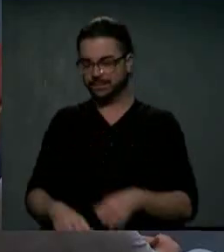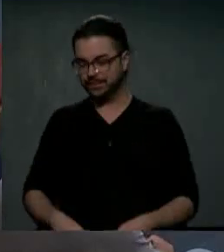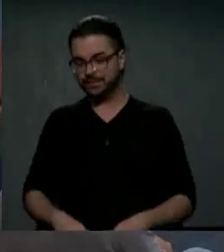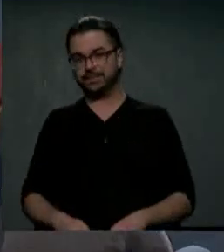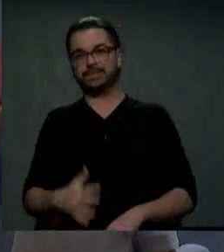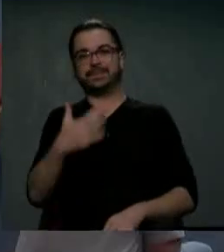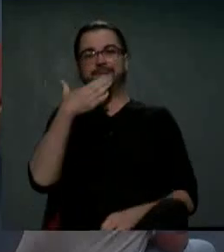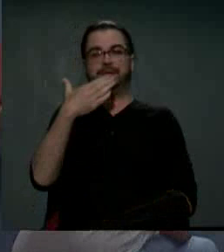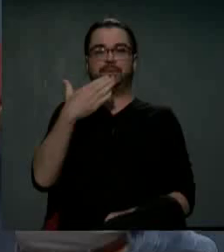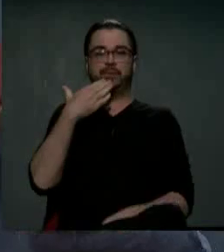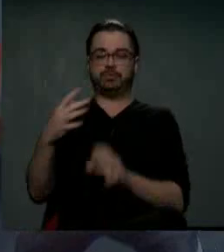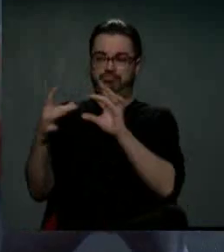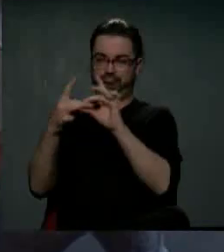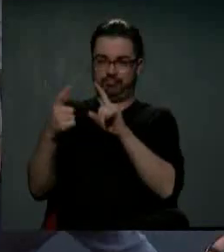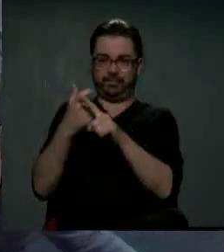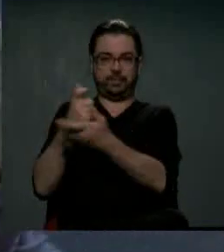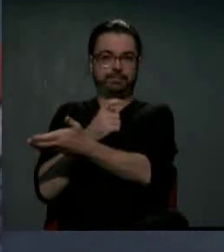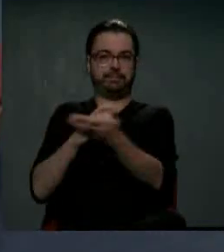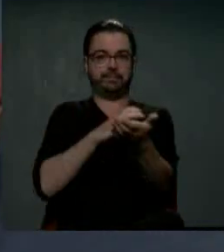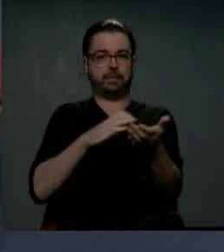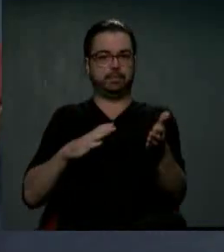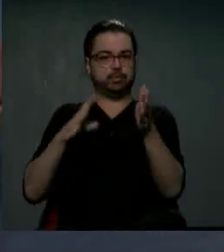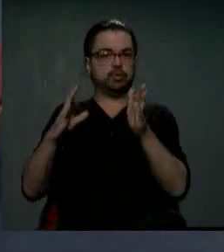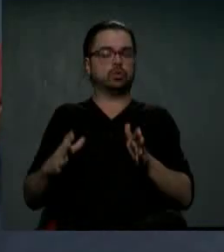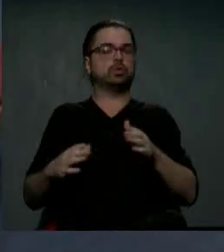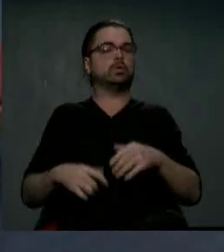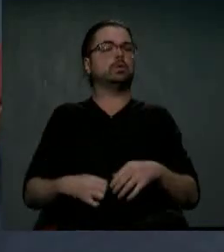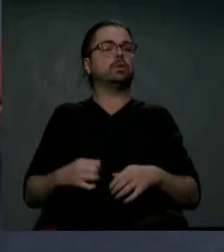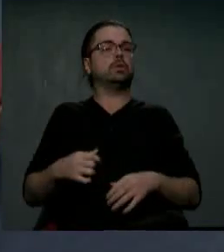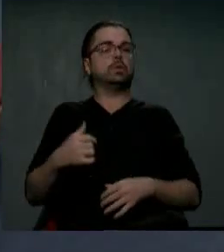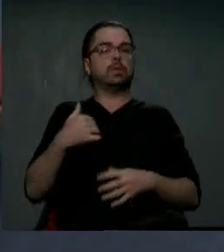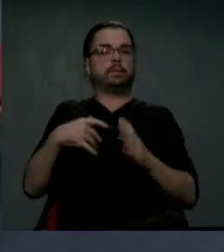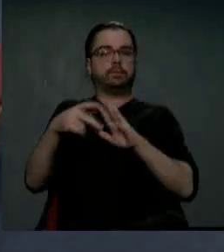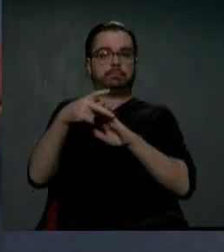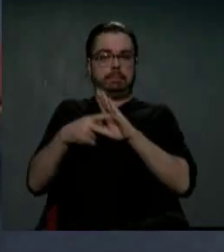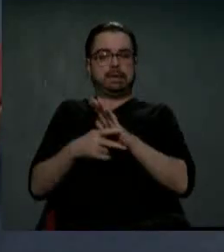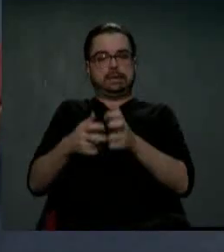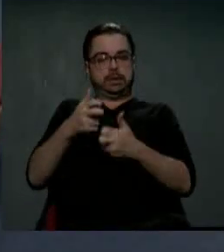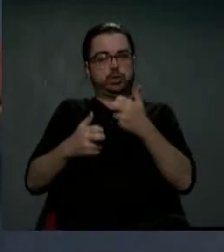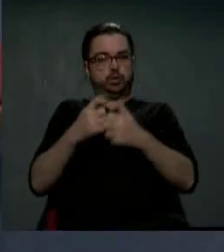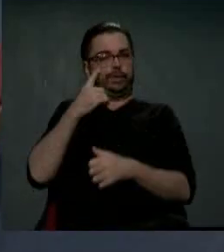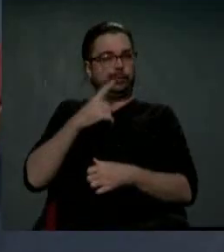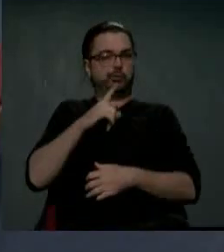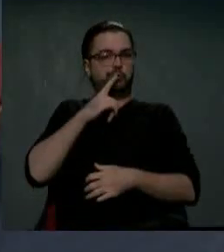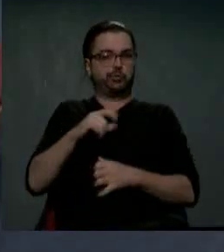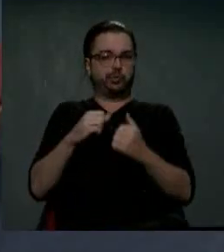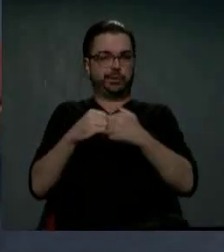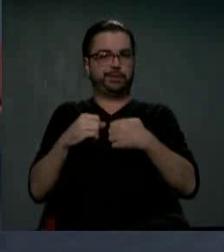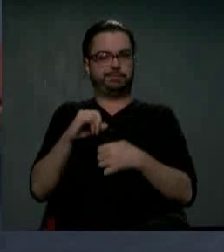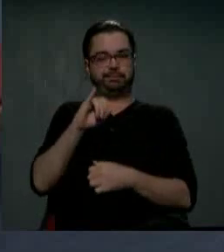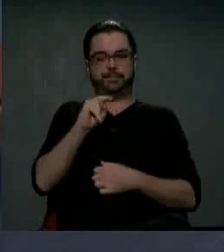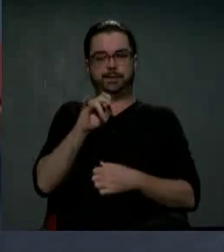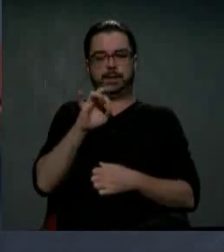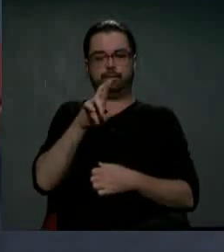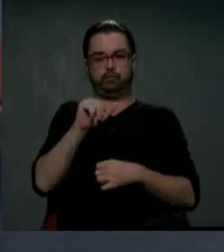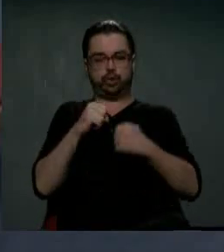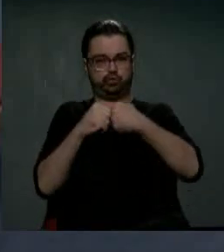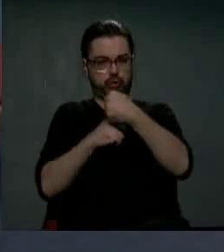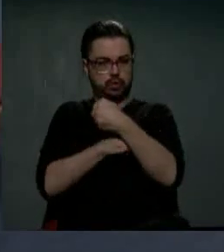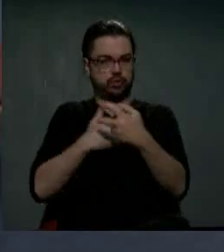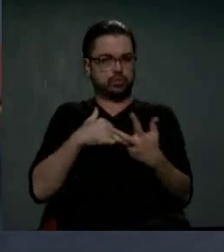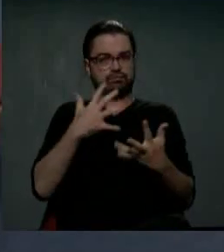Appreciate the comments of the commissioners. There's a policy issue for sure with infrastructure, and we all know